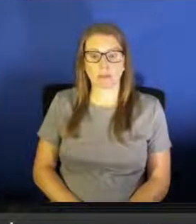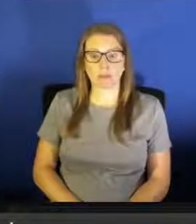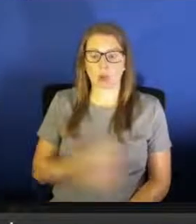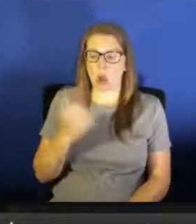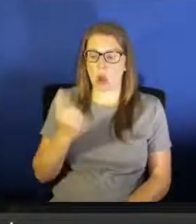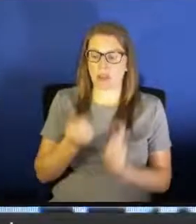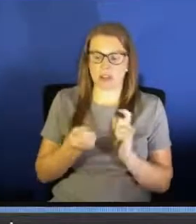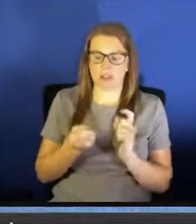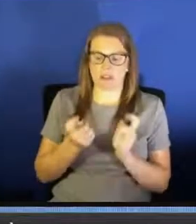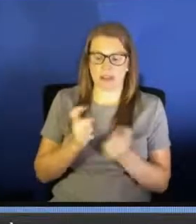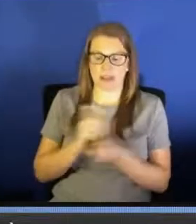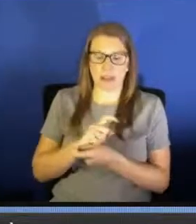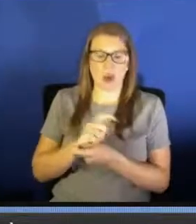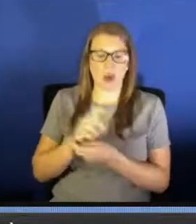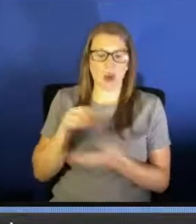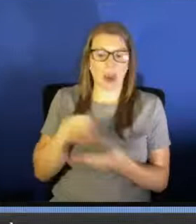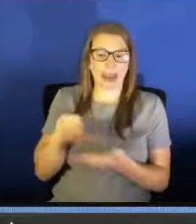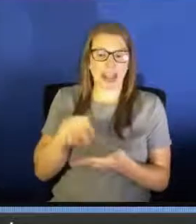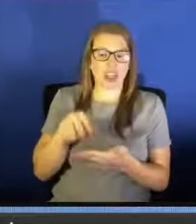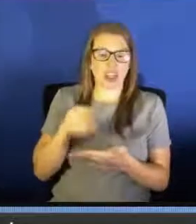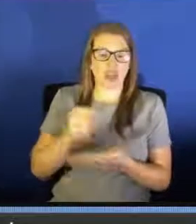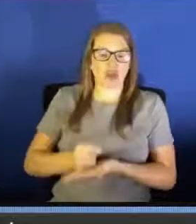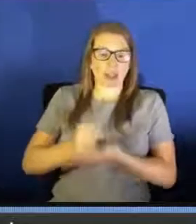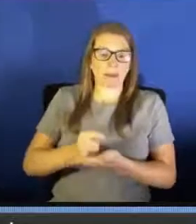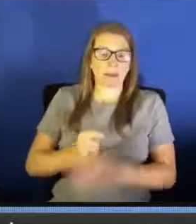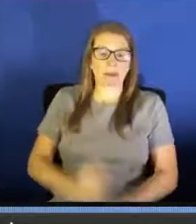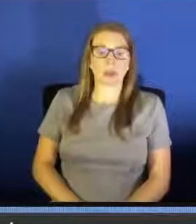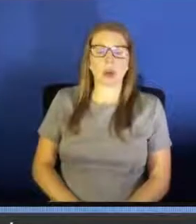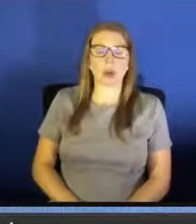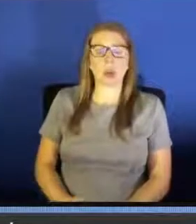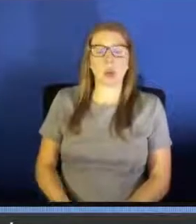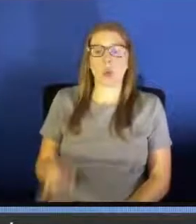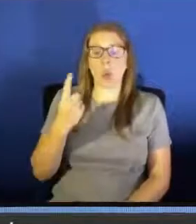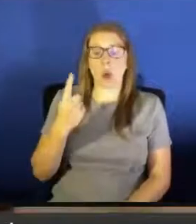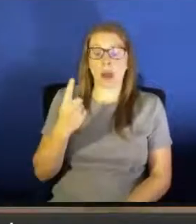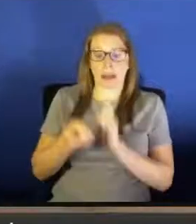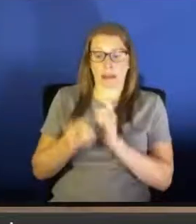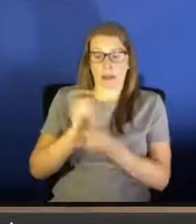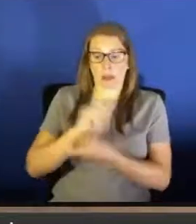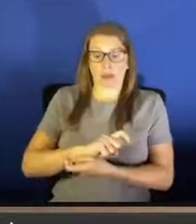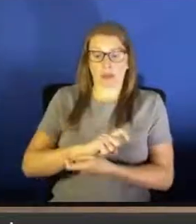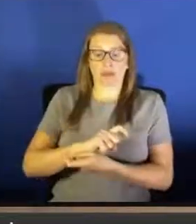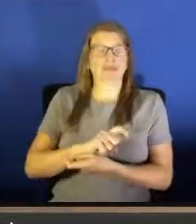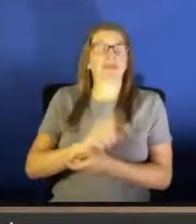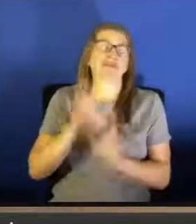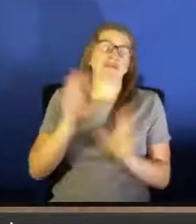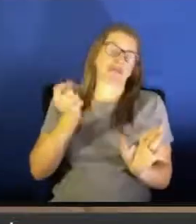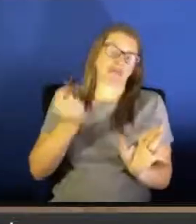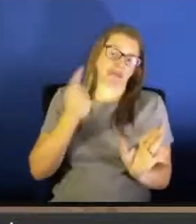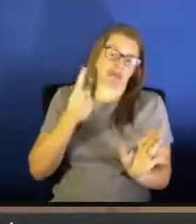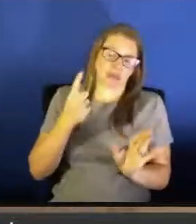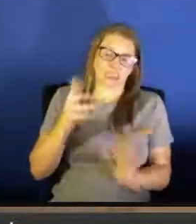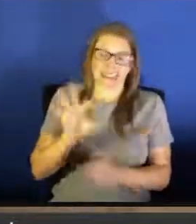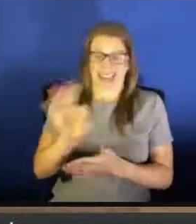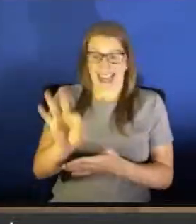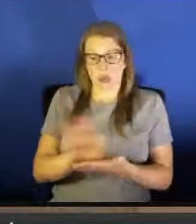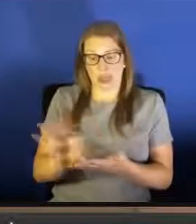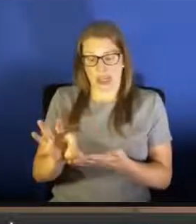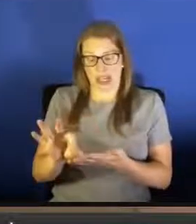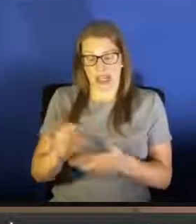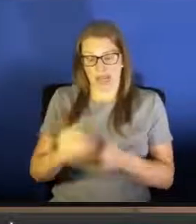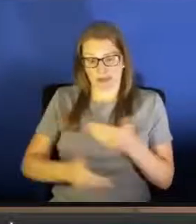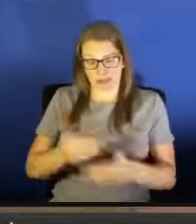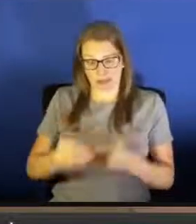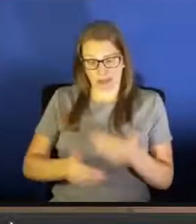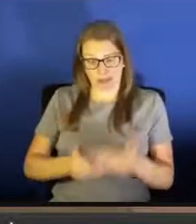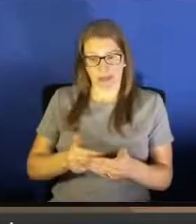radiation treatments. And one of those evolutions is, instead of doing your classic 9-week course or more, it's more standard